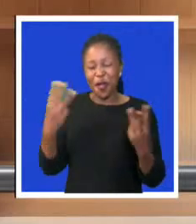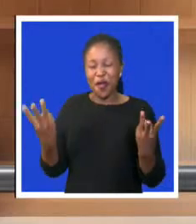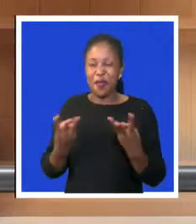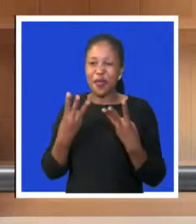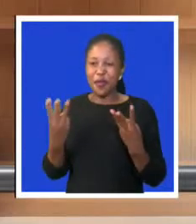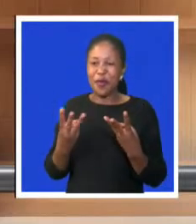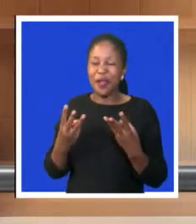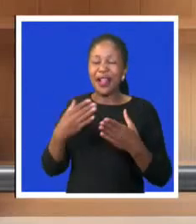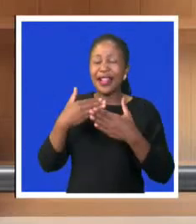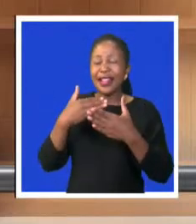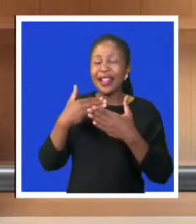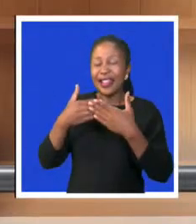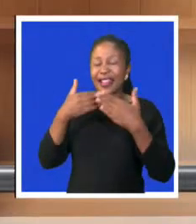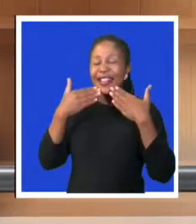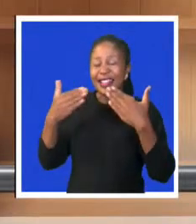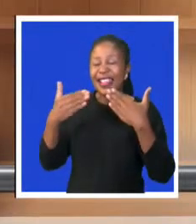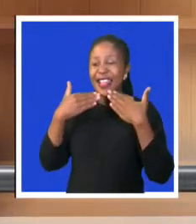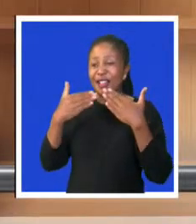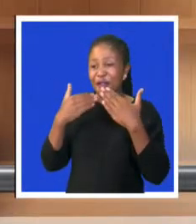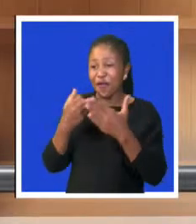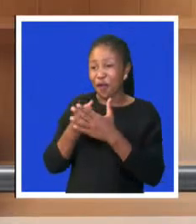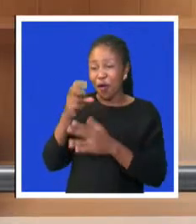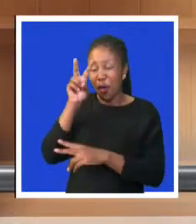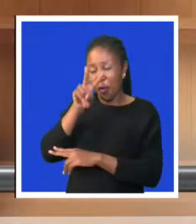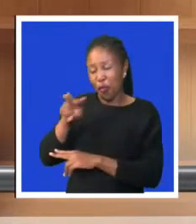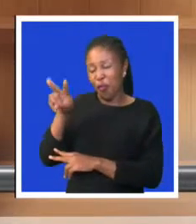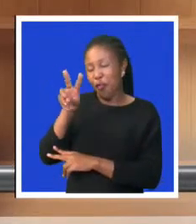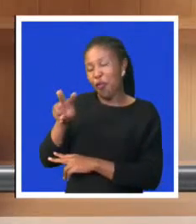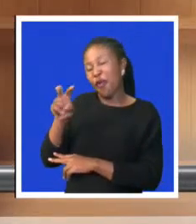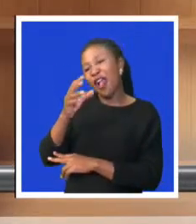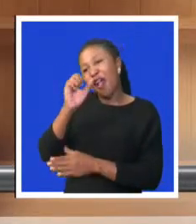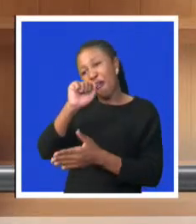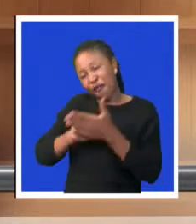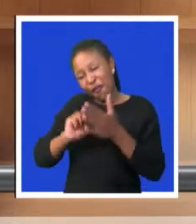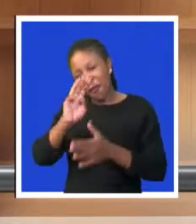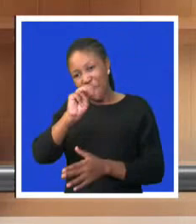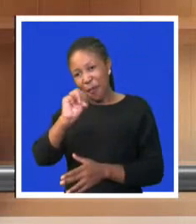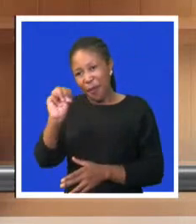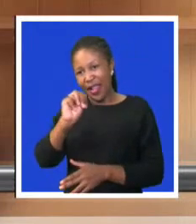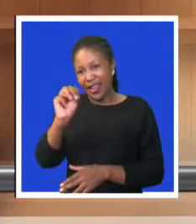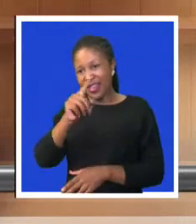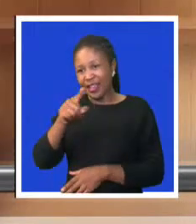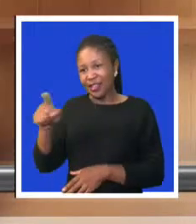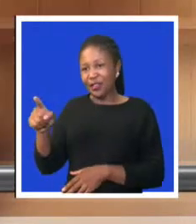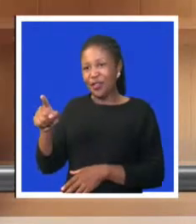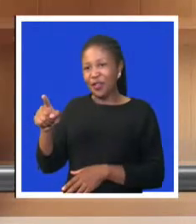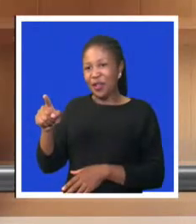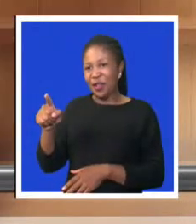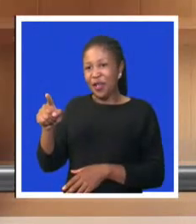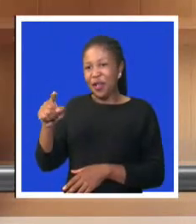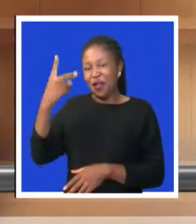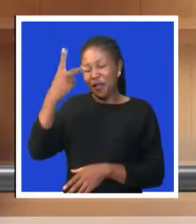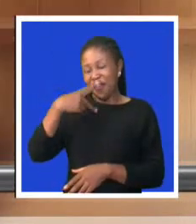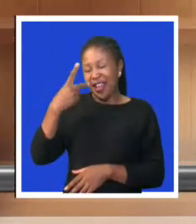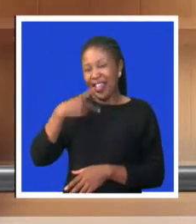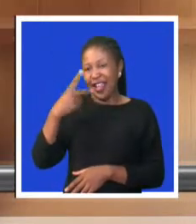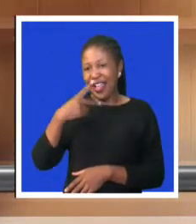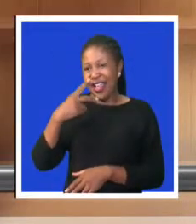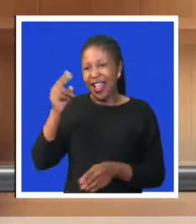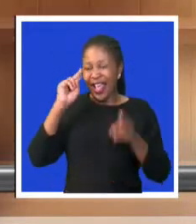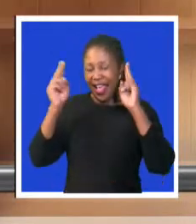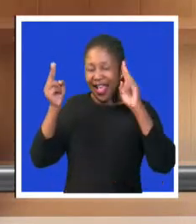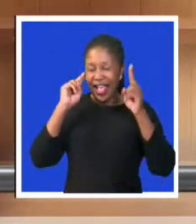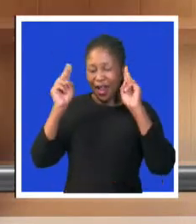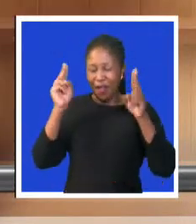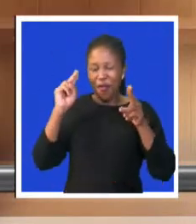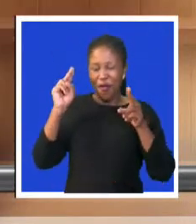us every day from 2 p.m. until 5 p.m. Monday to Friday. And of course, a shout out to my friends, my family, and my mom,